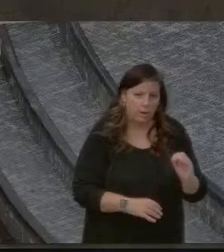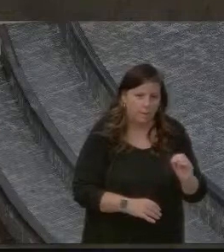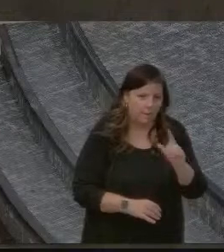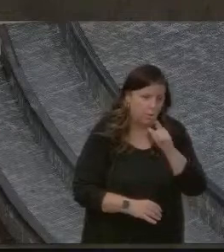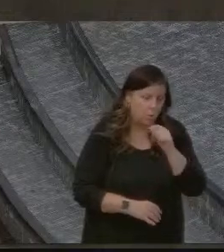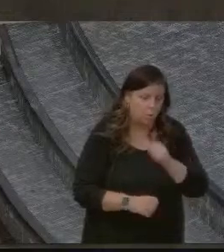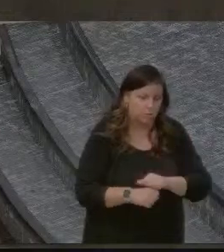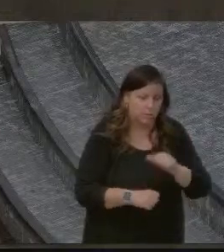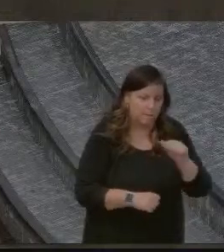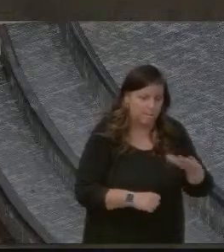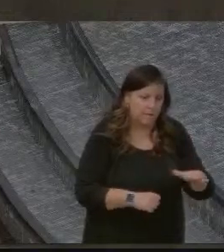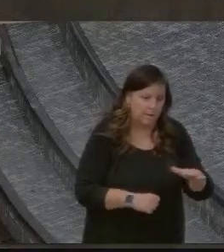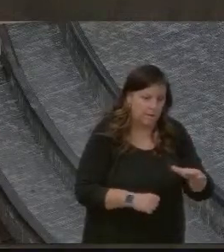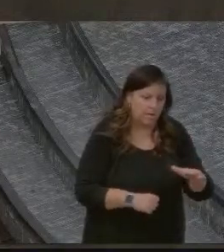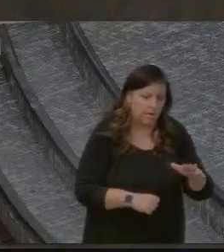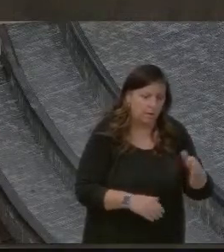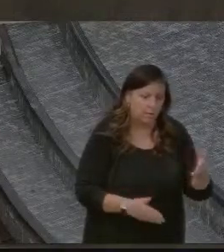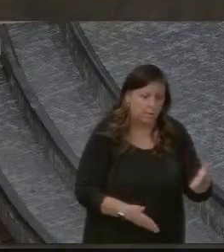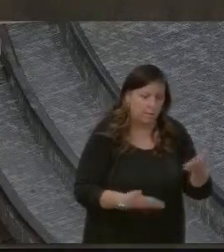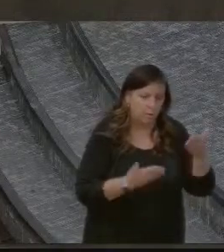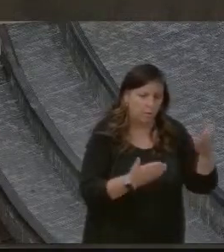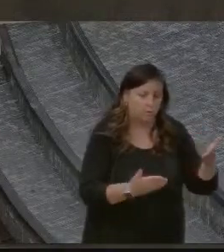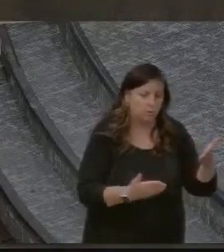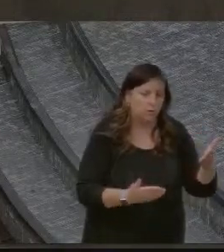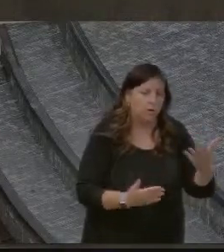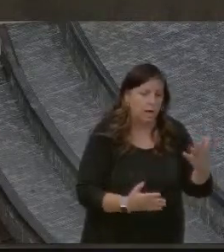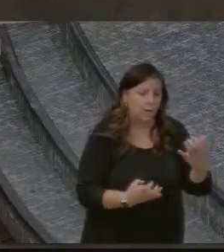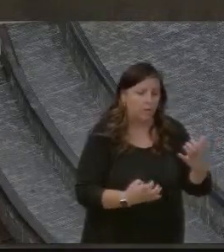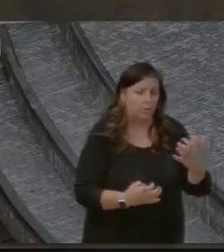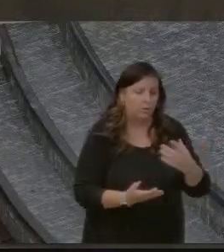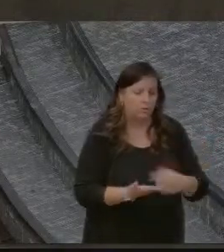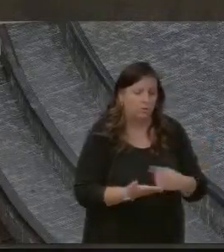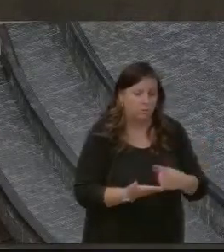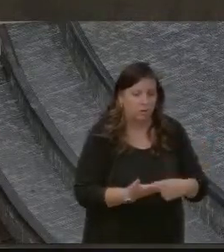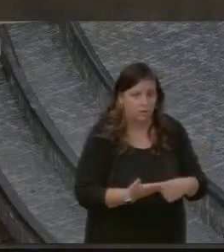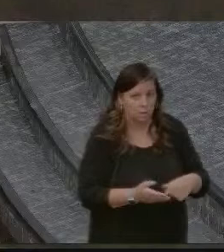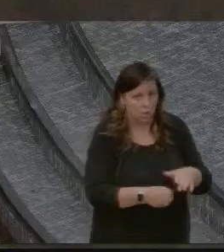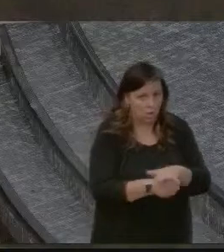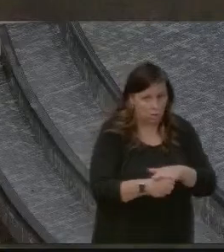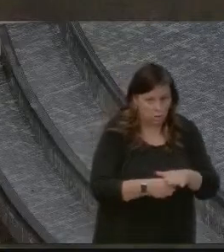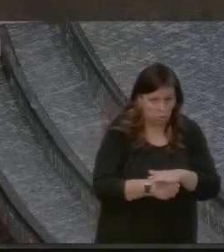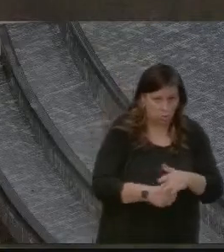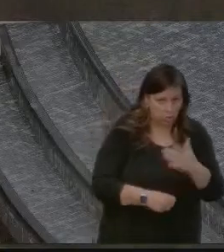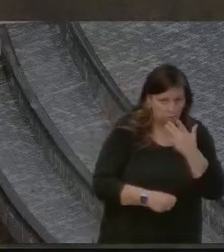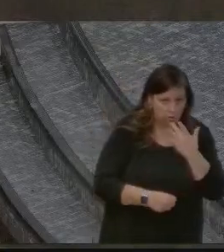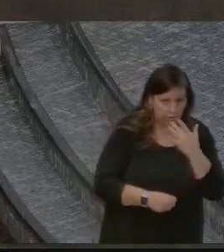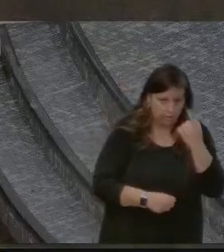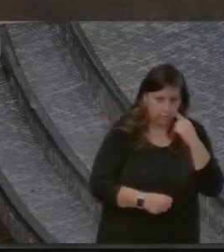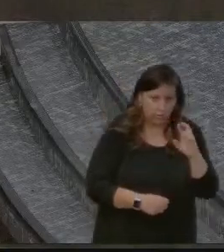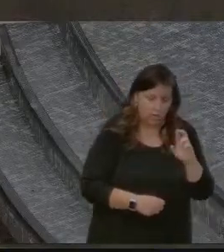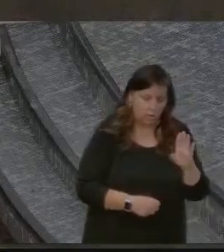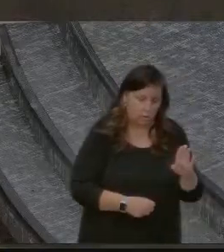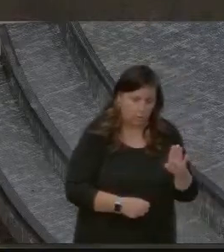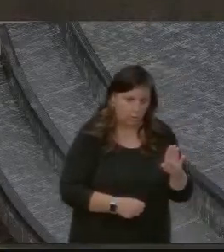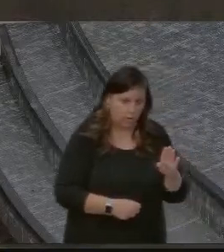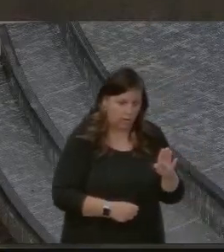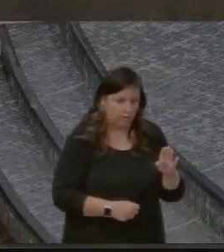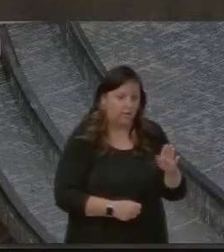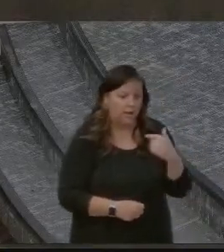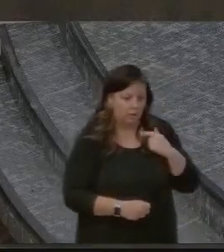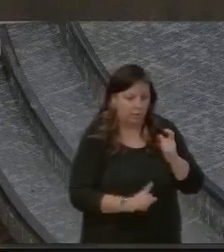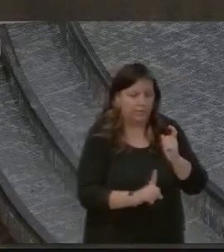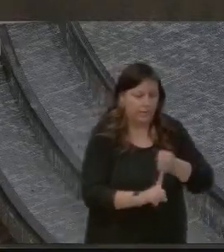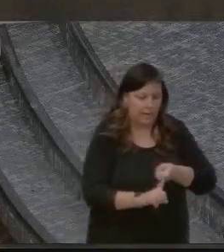about looking at local preference. When they did the rubric scoring, they did give the 5 points to for being a local